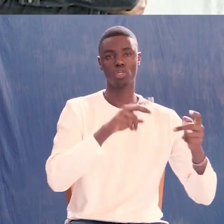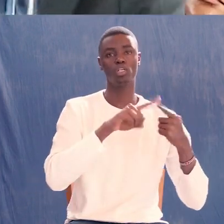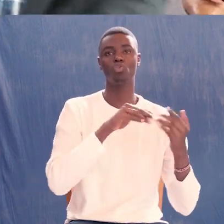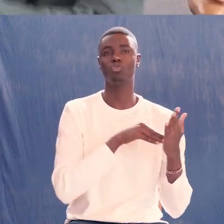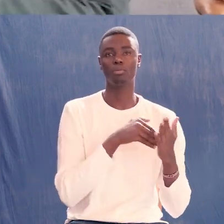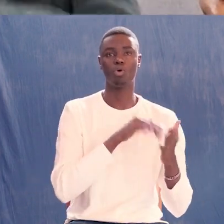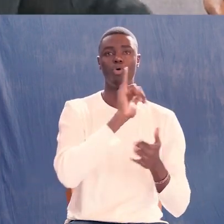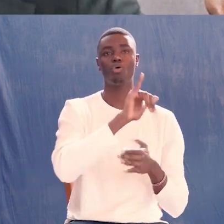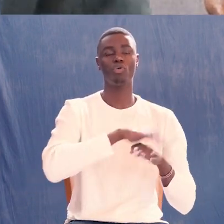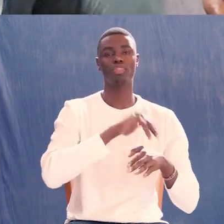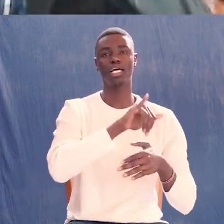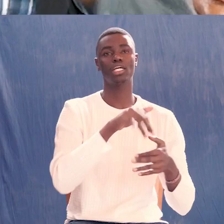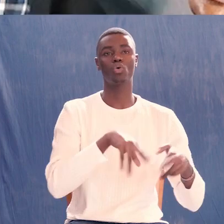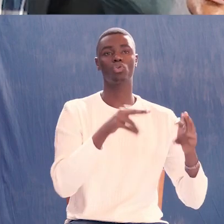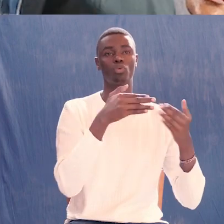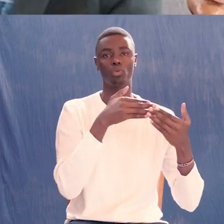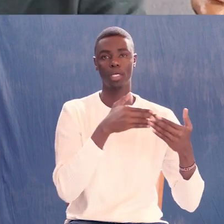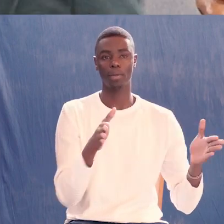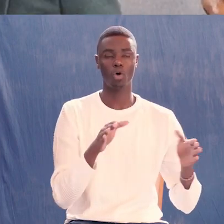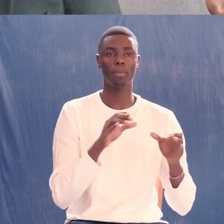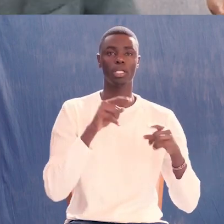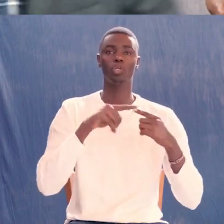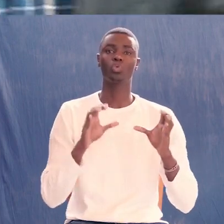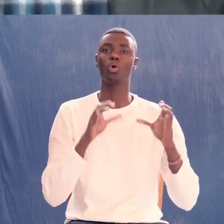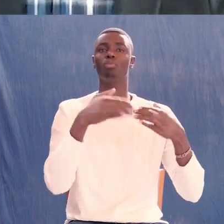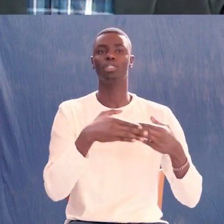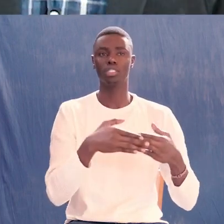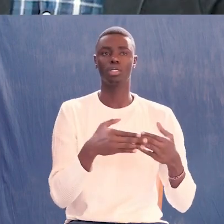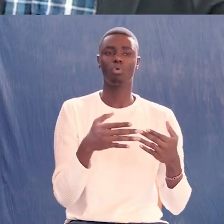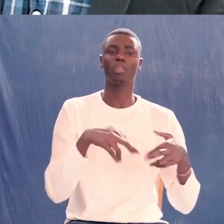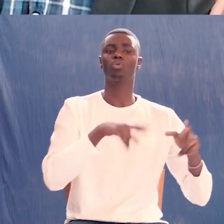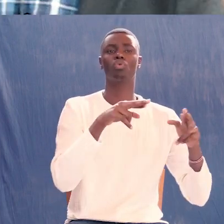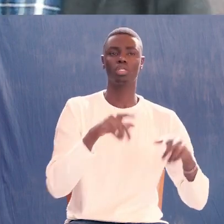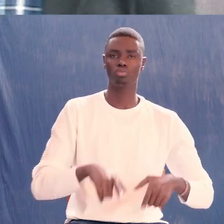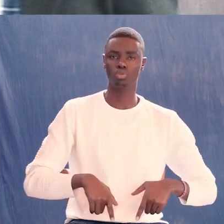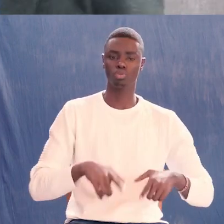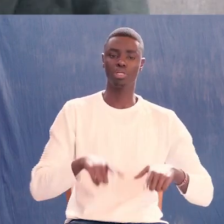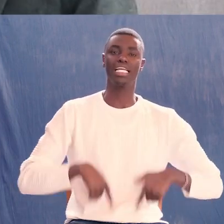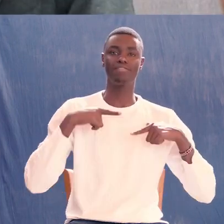on that road of being open to community, on that road of doing life with others?